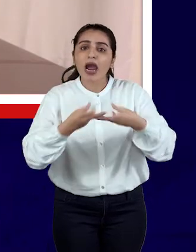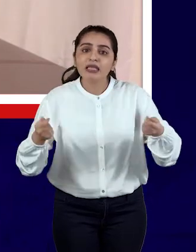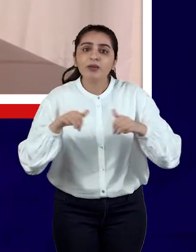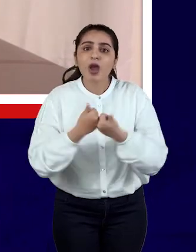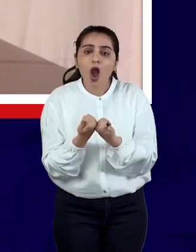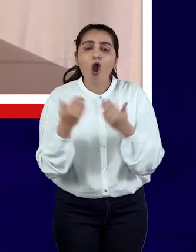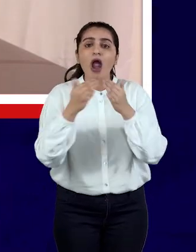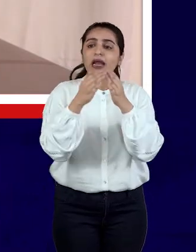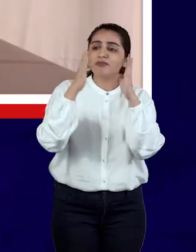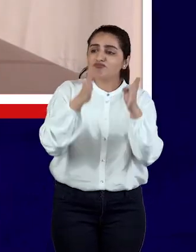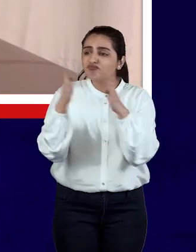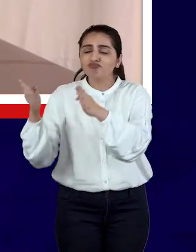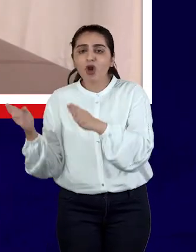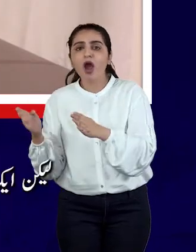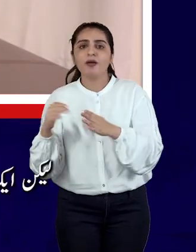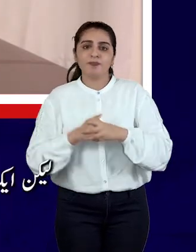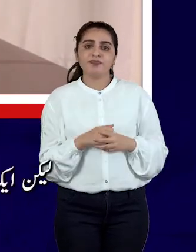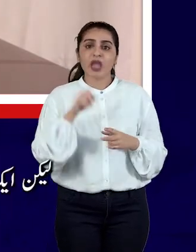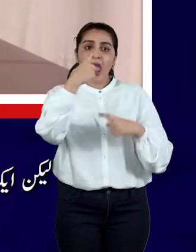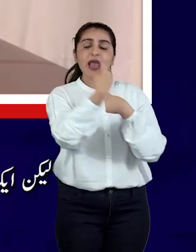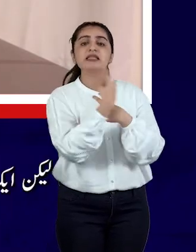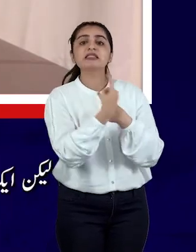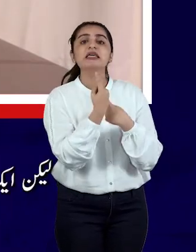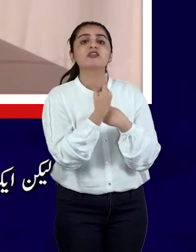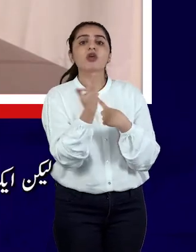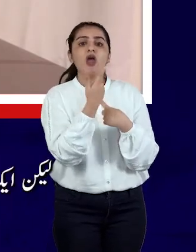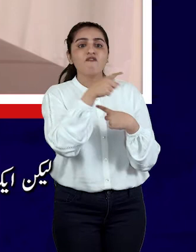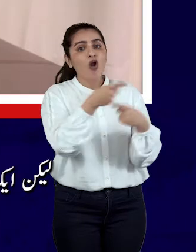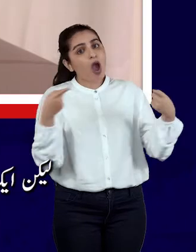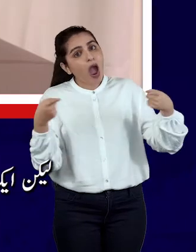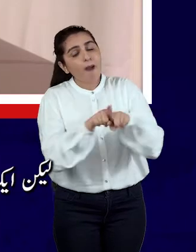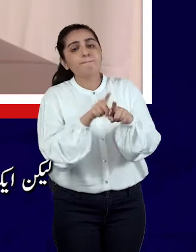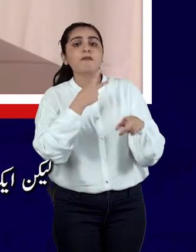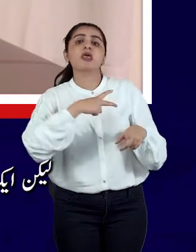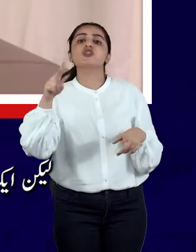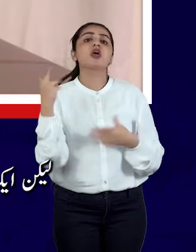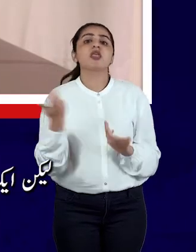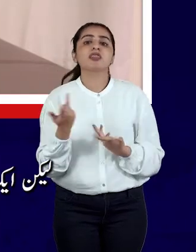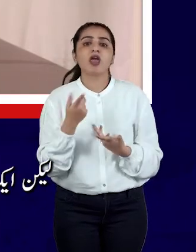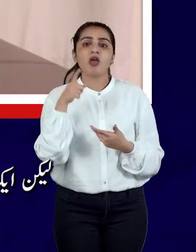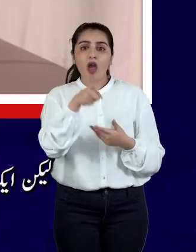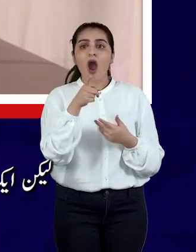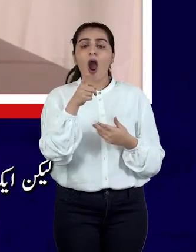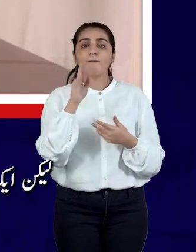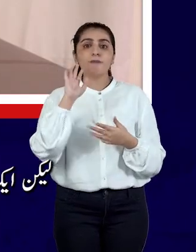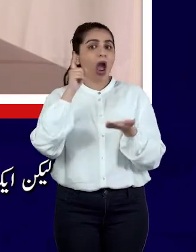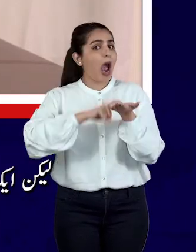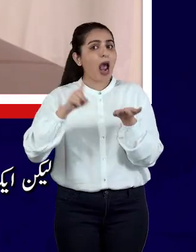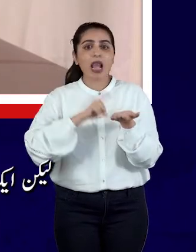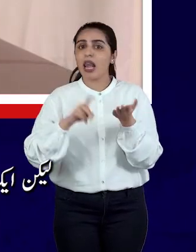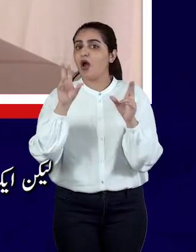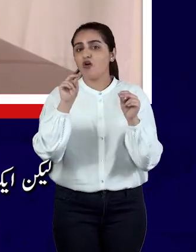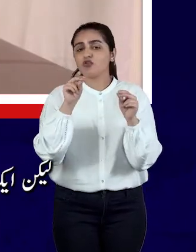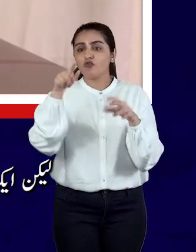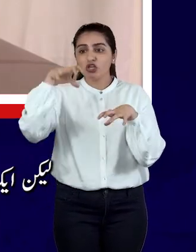and, you know, many housekeeping things. But the one thing that they teach you that really sticks with you is that you are